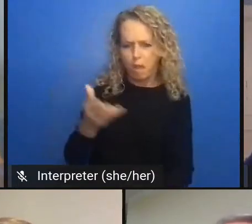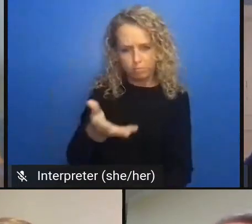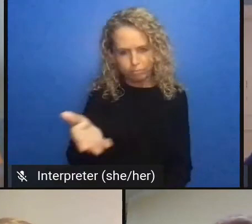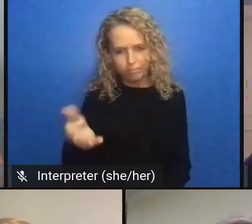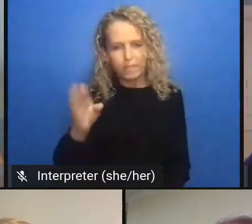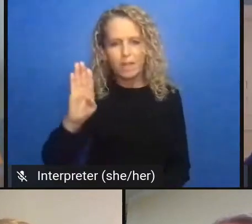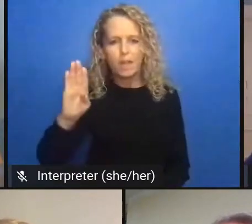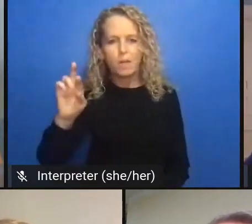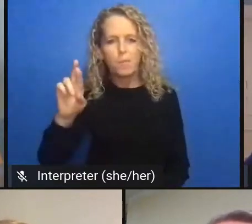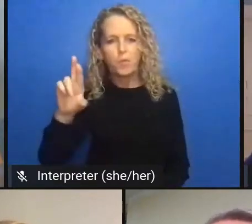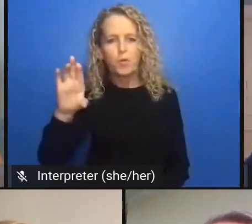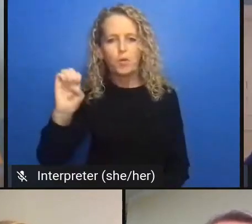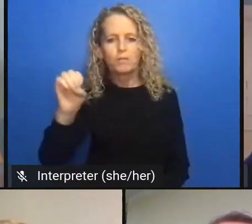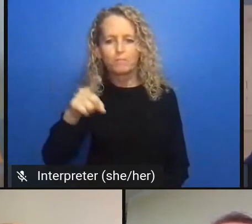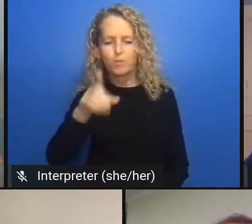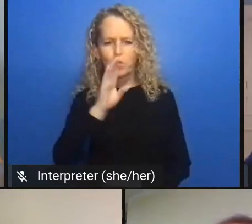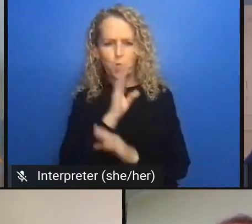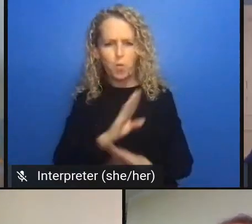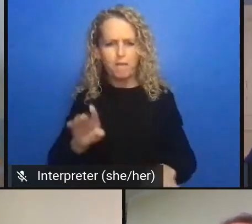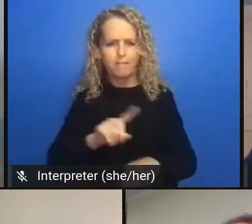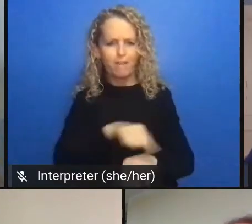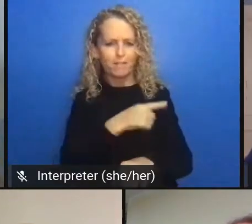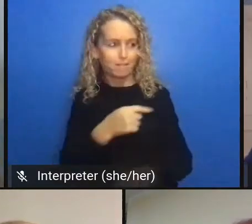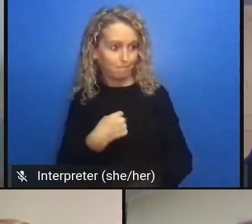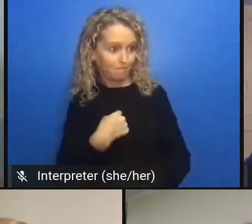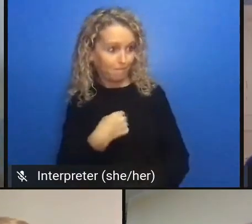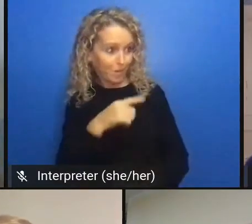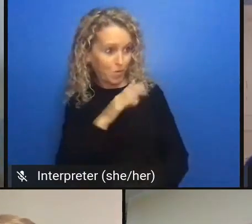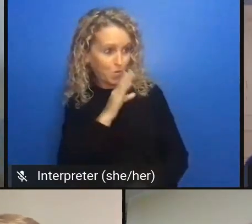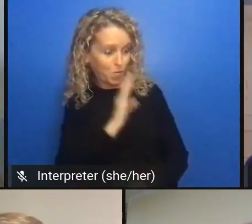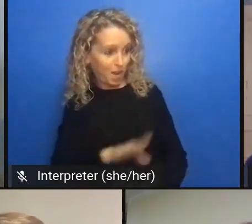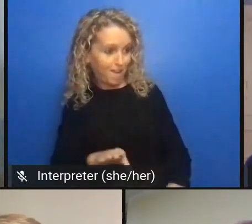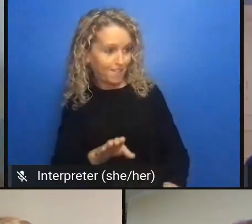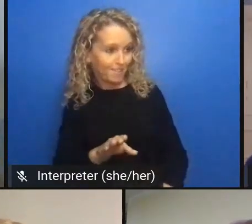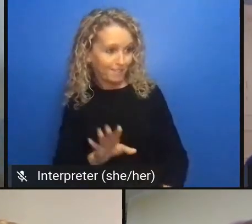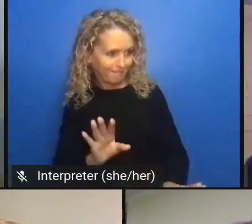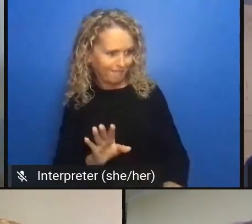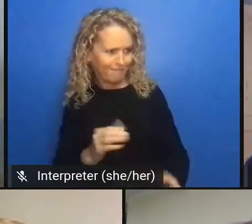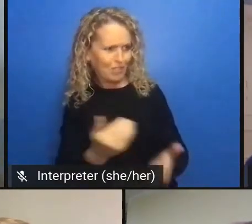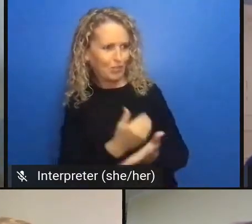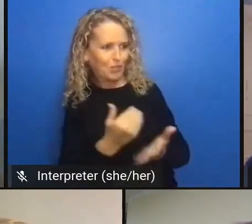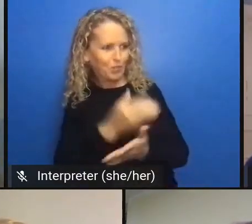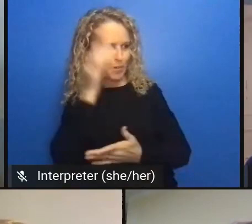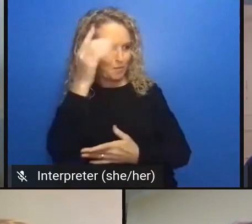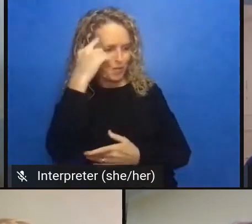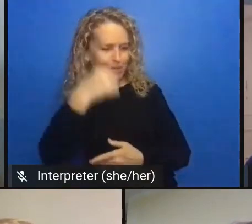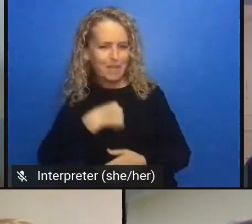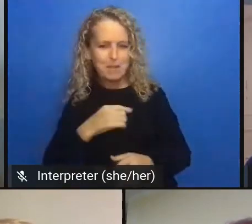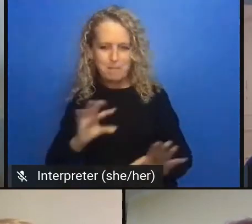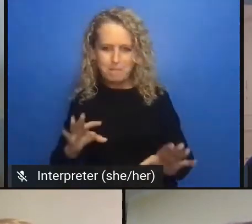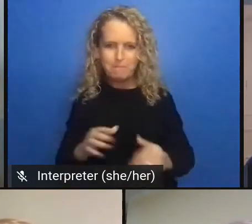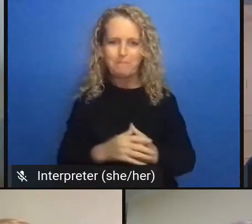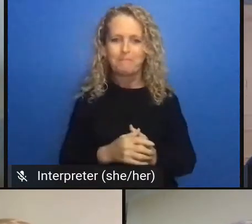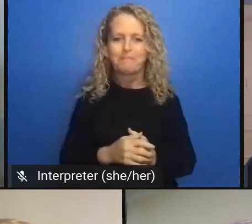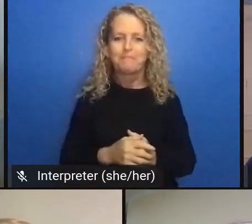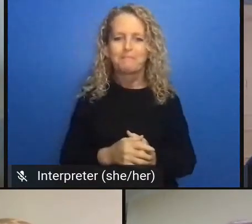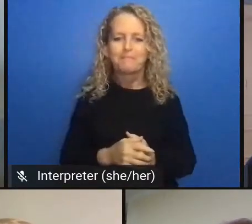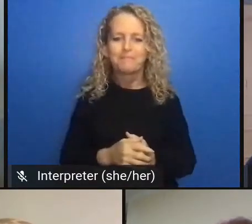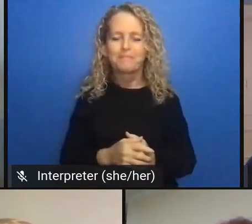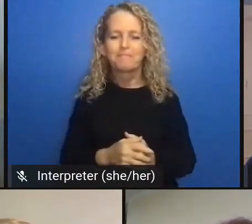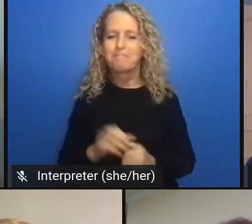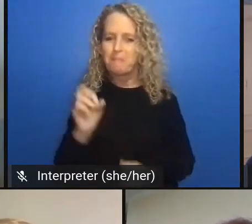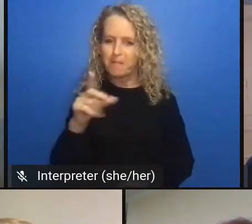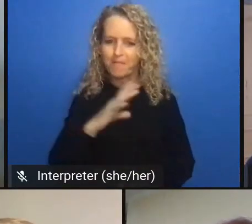Oh, that's very unusual for me, but thank you. So there you go. I think, as Andrew said,